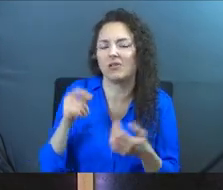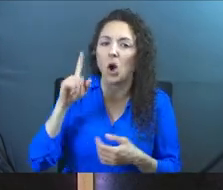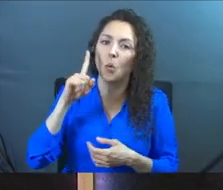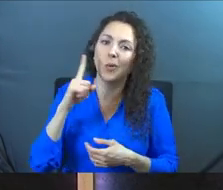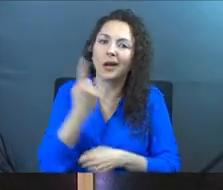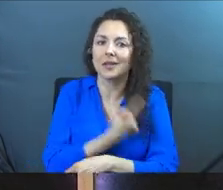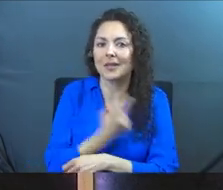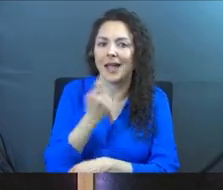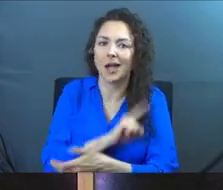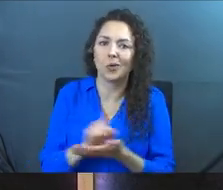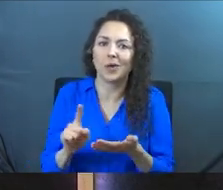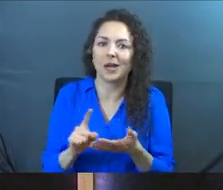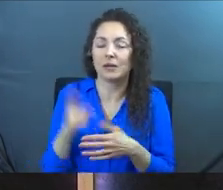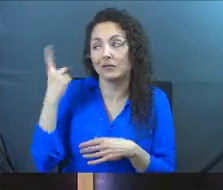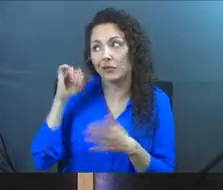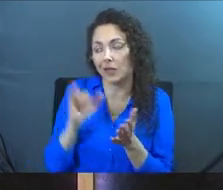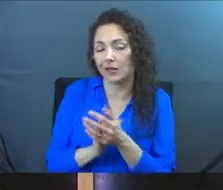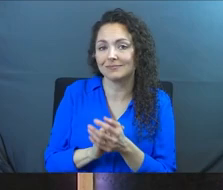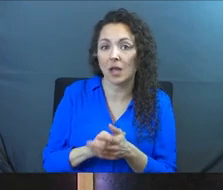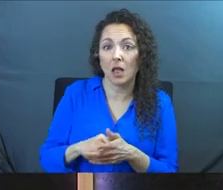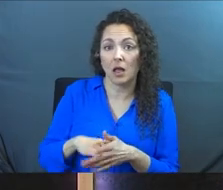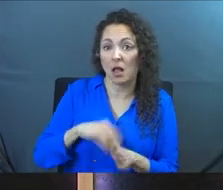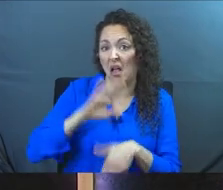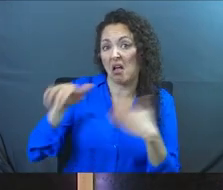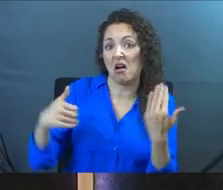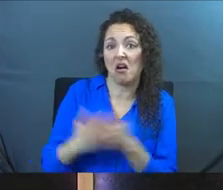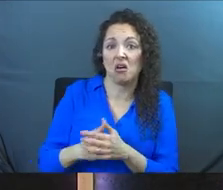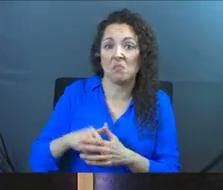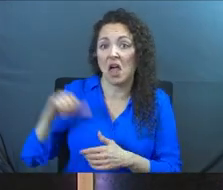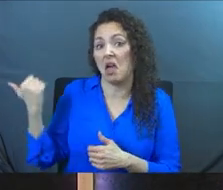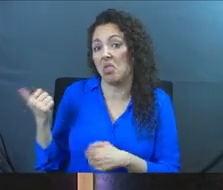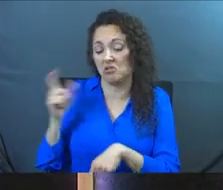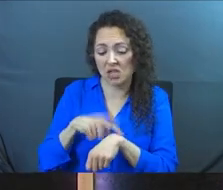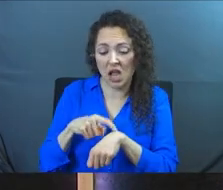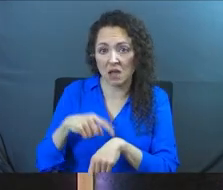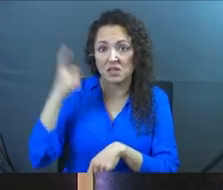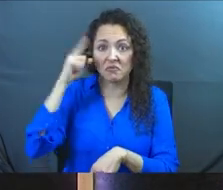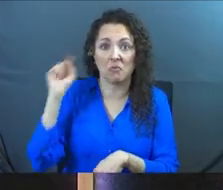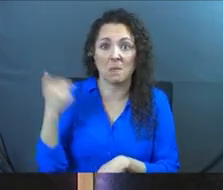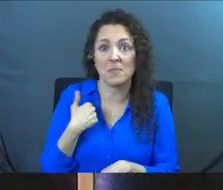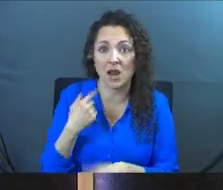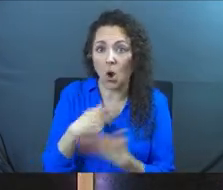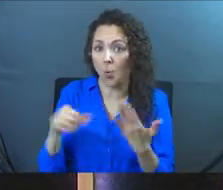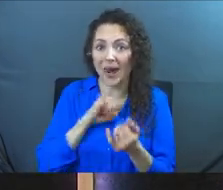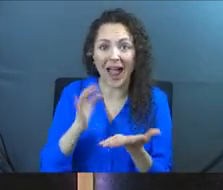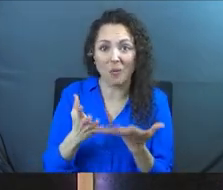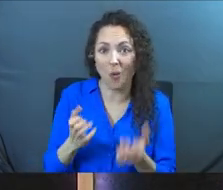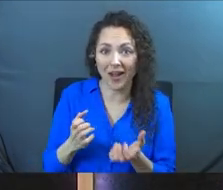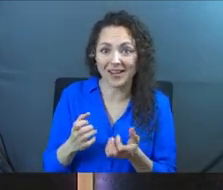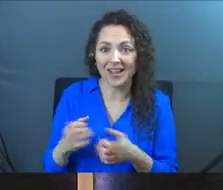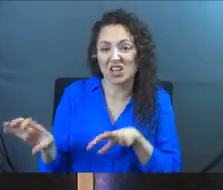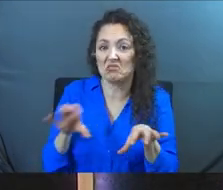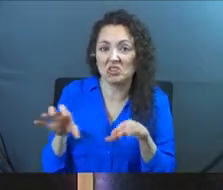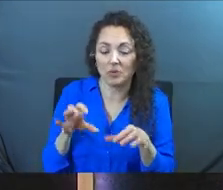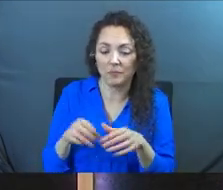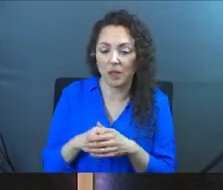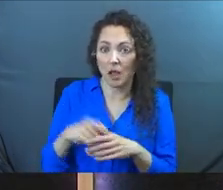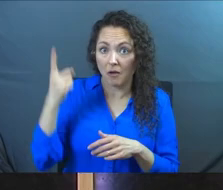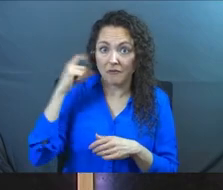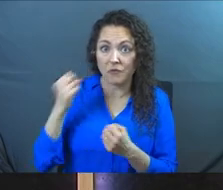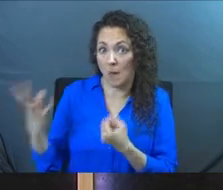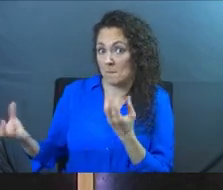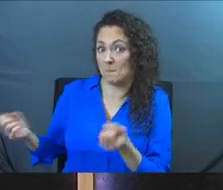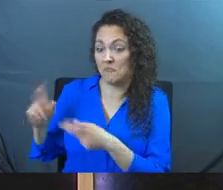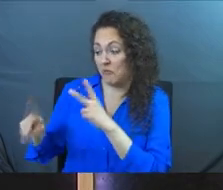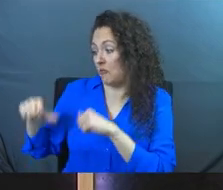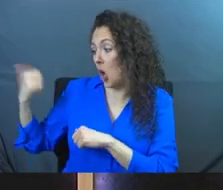one day a week for that, but the rest of the week is whatever I want, and it's however I want to do it. And for a lot of people, it's only two times